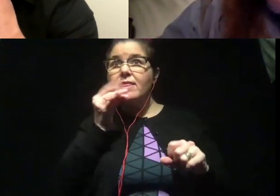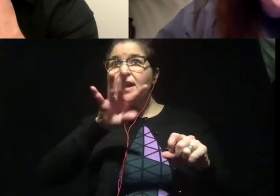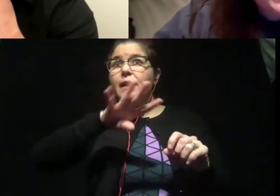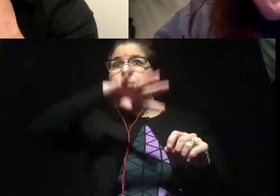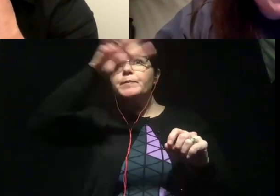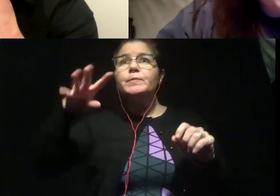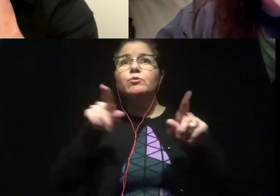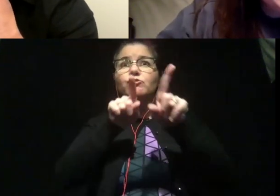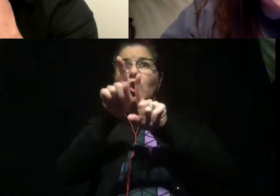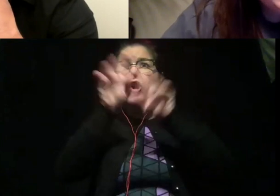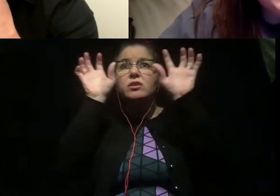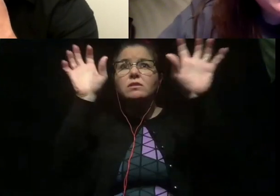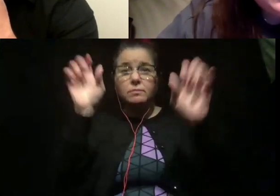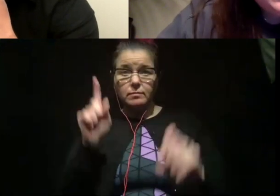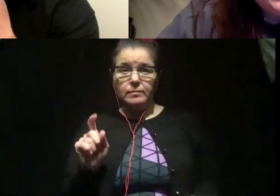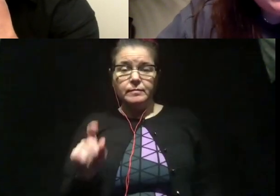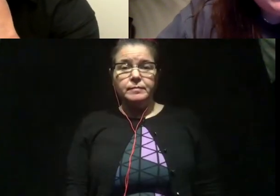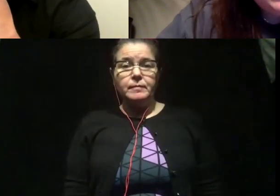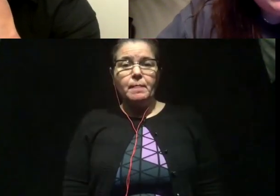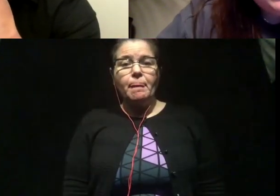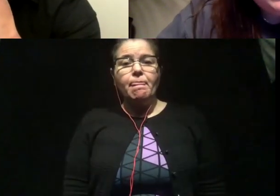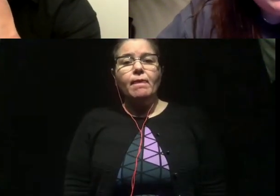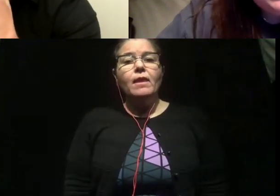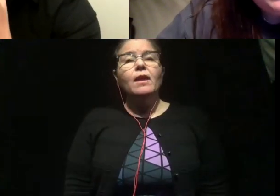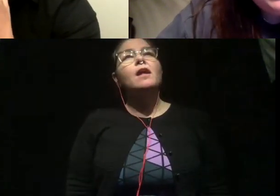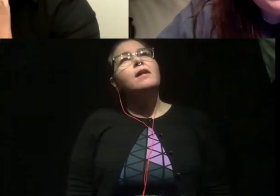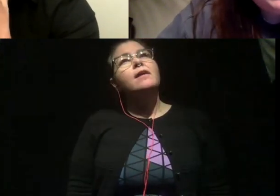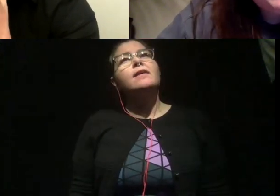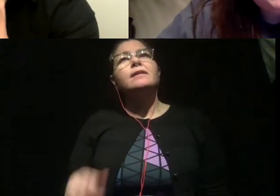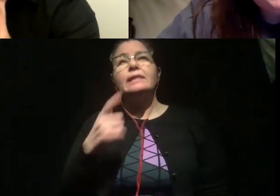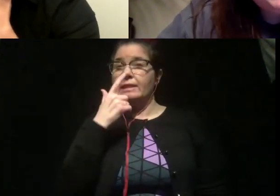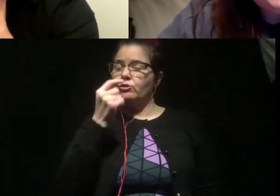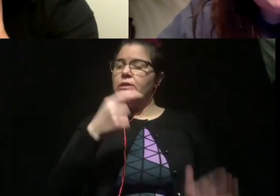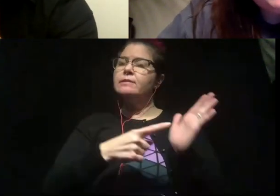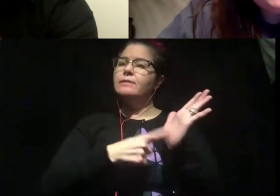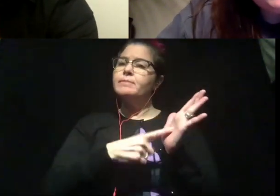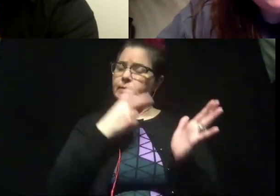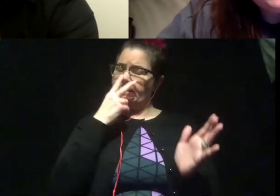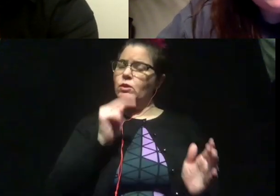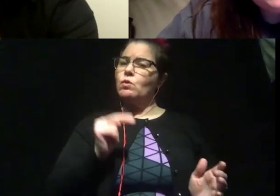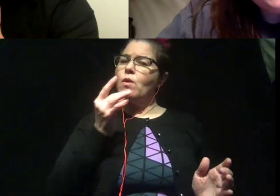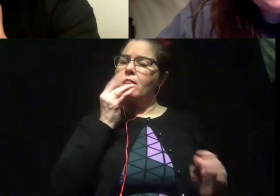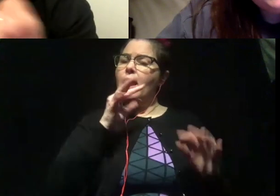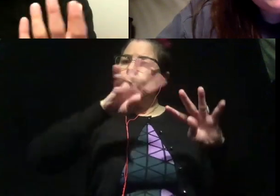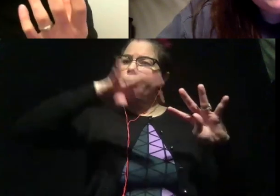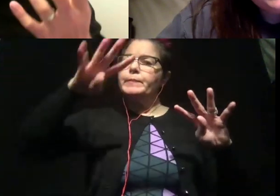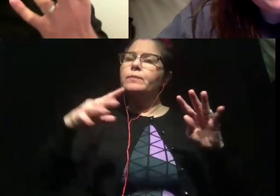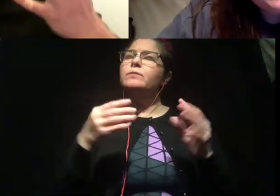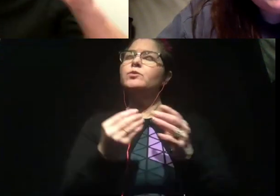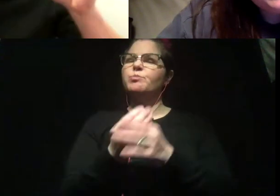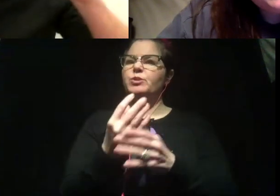of stars because it's so dark out there? So it's interesting. Sometimes we do see northern lights. We're there in the spring